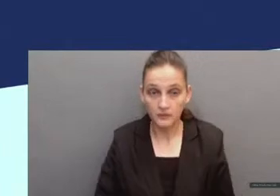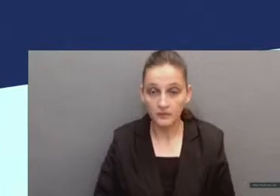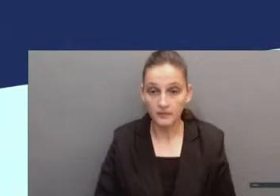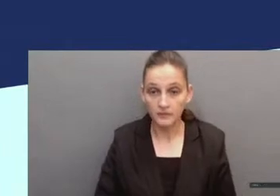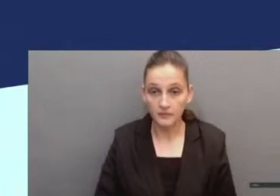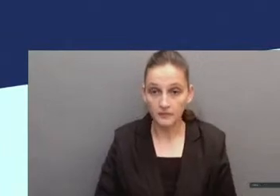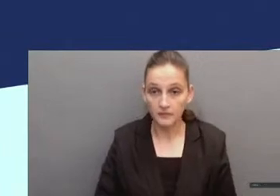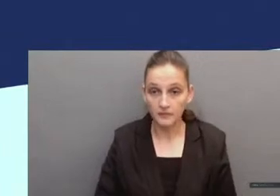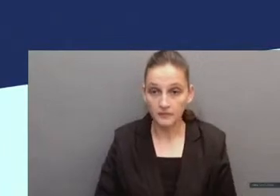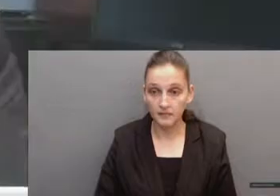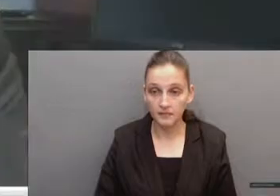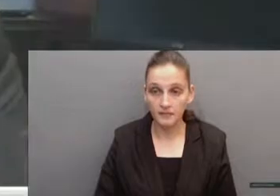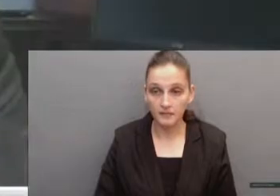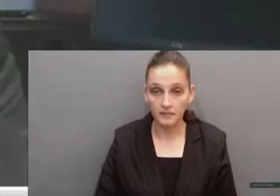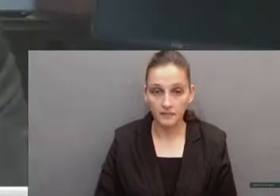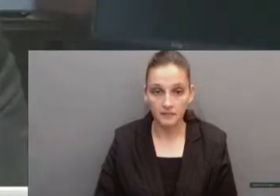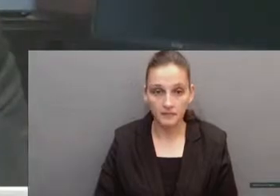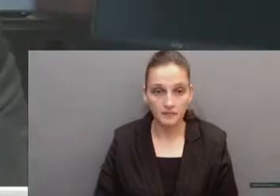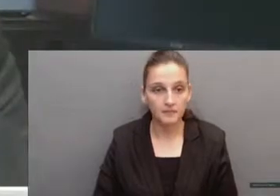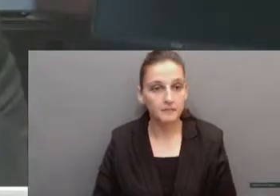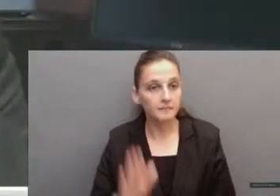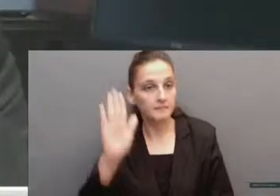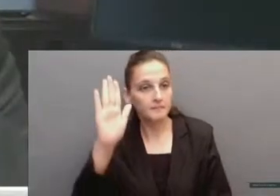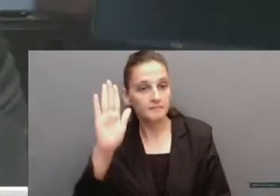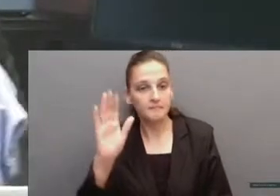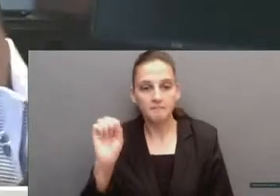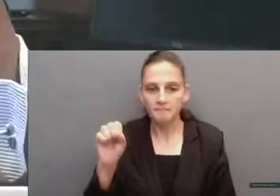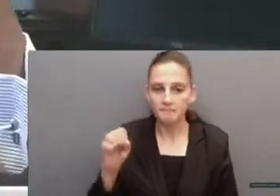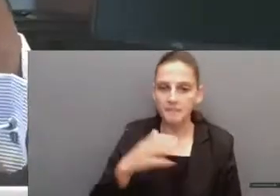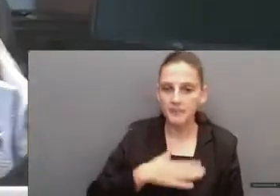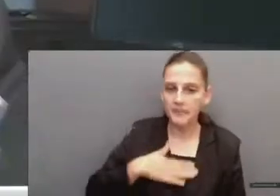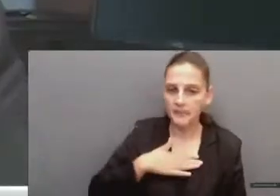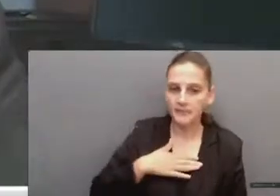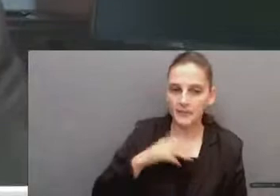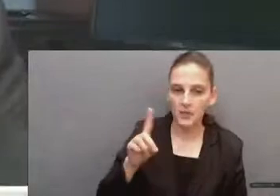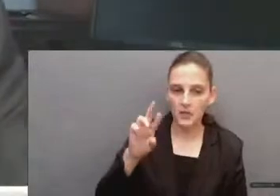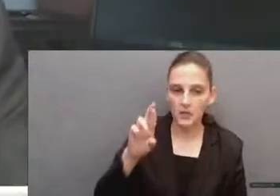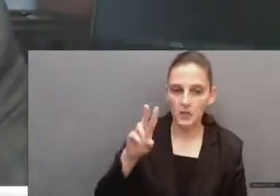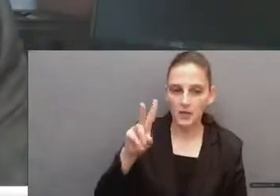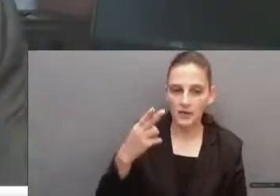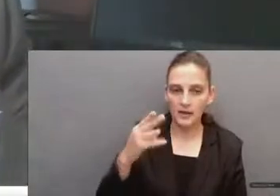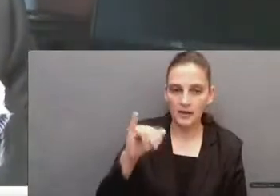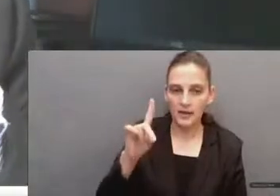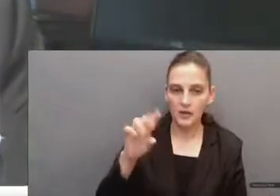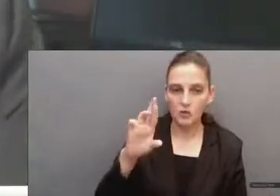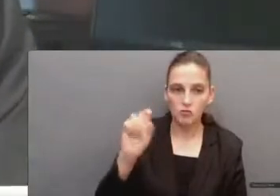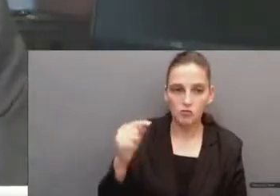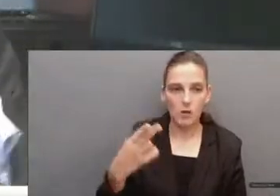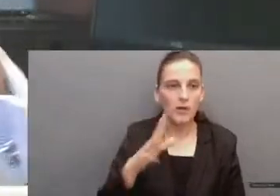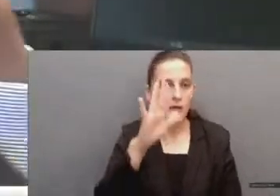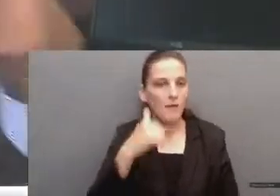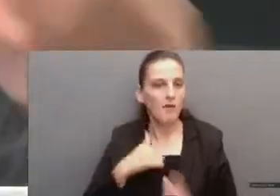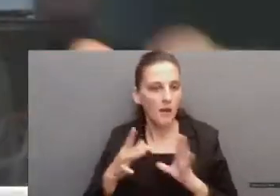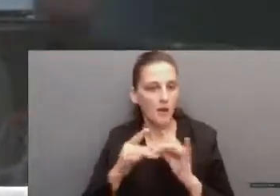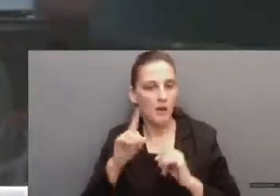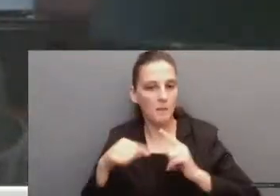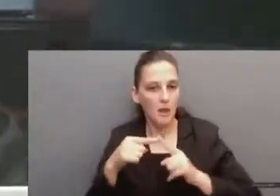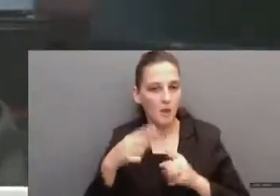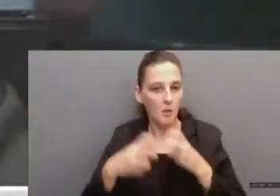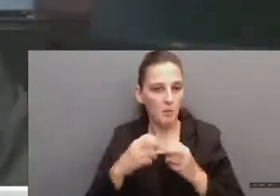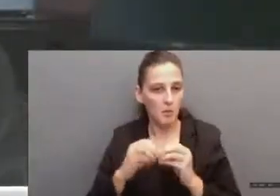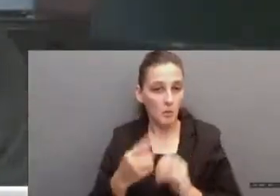just proposed? Madam Chair. Yes, please, Dr. Hildreth. I have a comment related to problem statement number